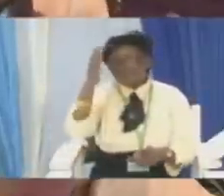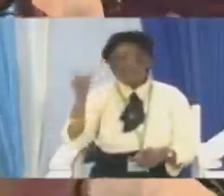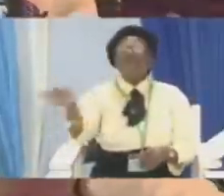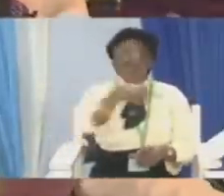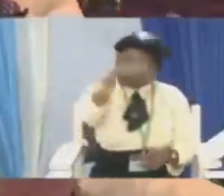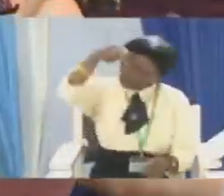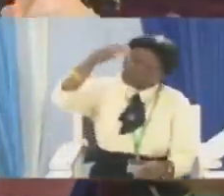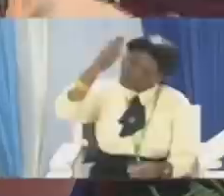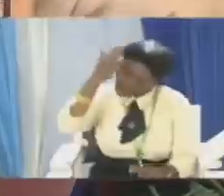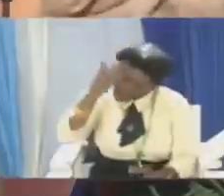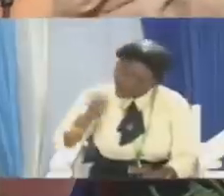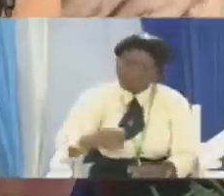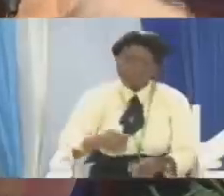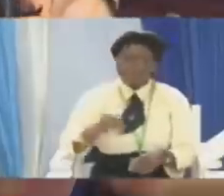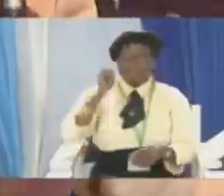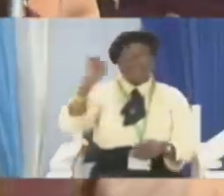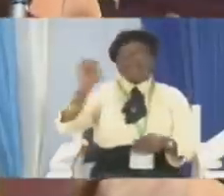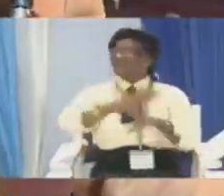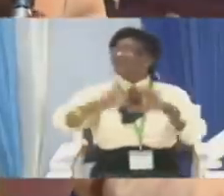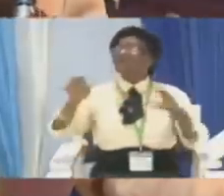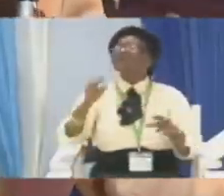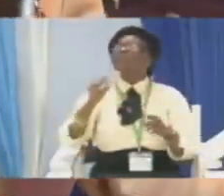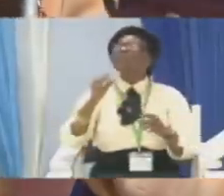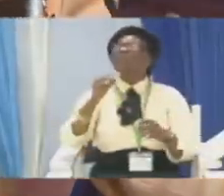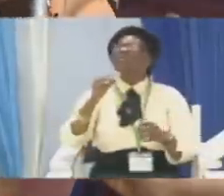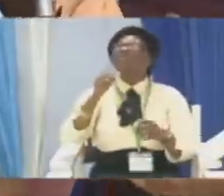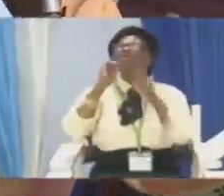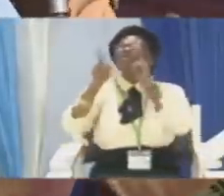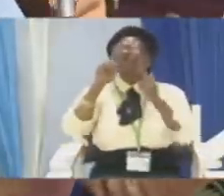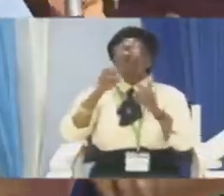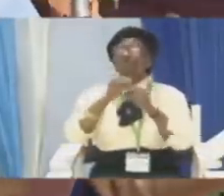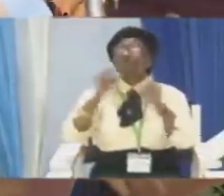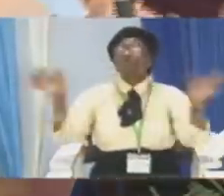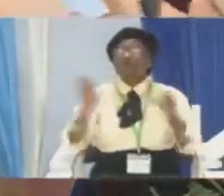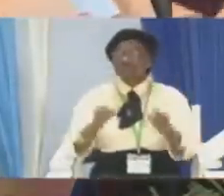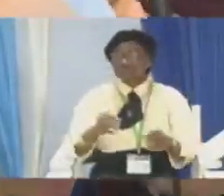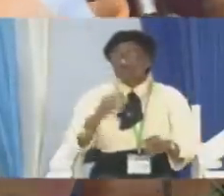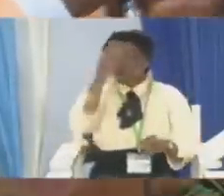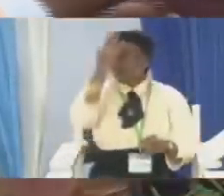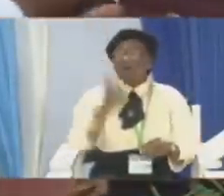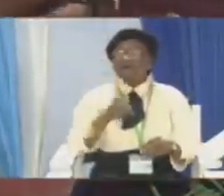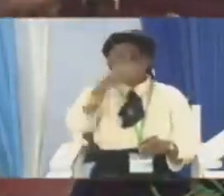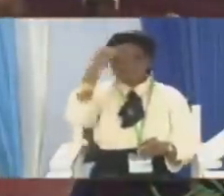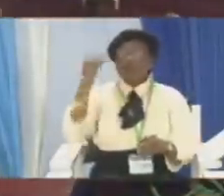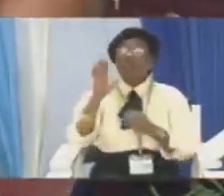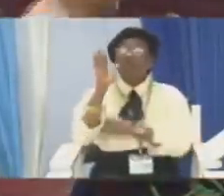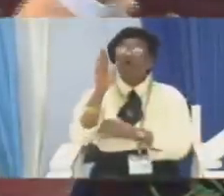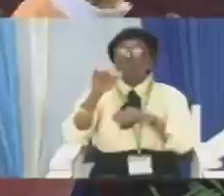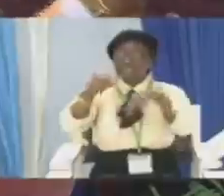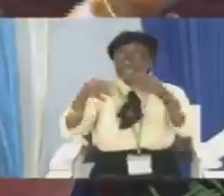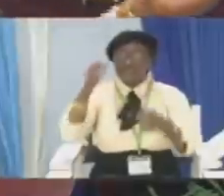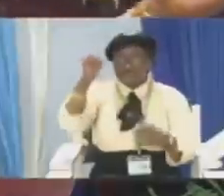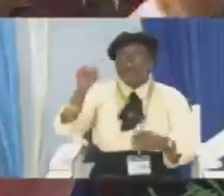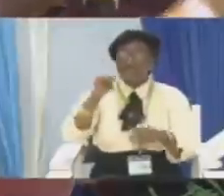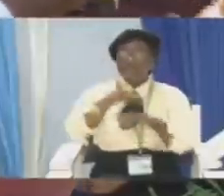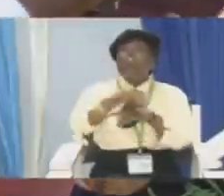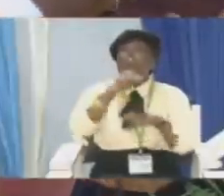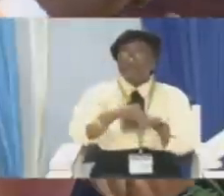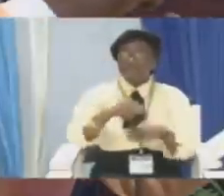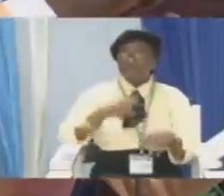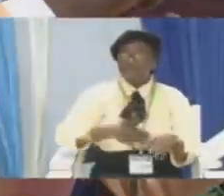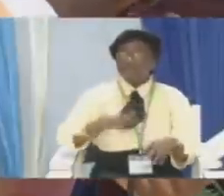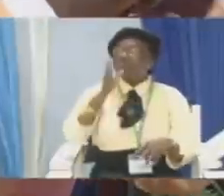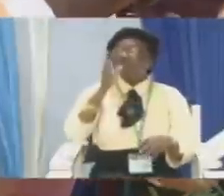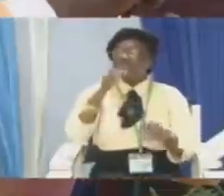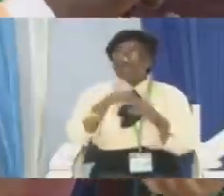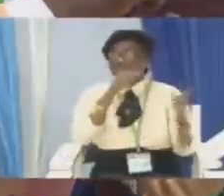know. He doesn't need to talk too much. Why? God has given him a message. My mother and the Lord, Pastor Mrs.